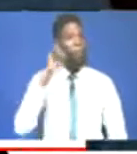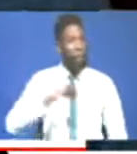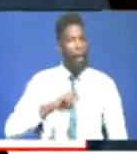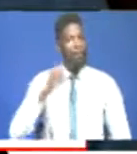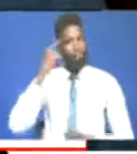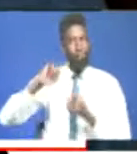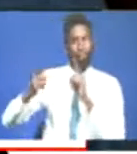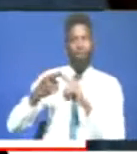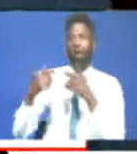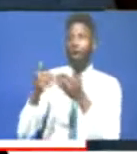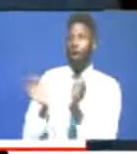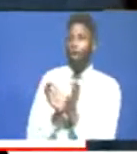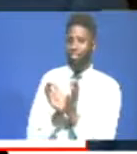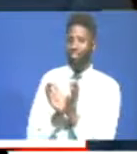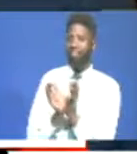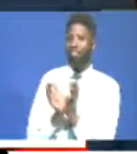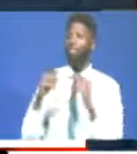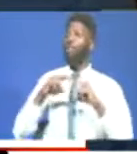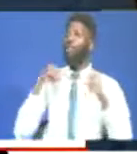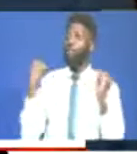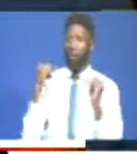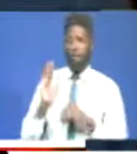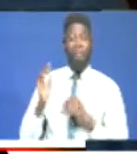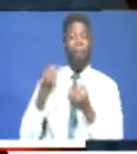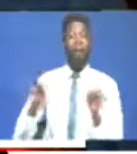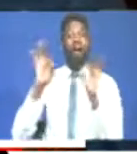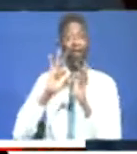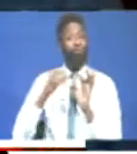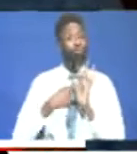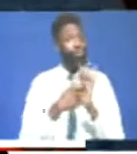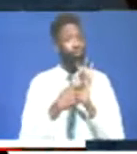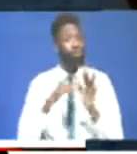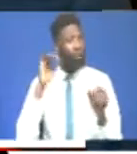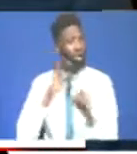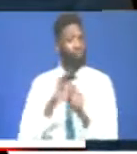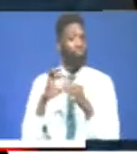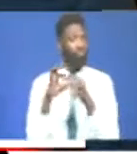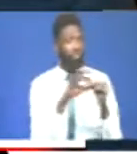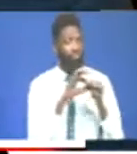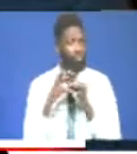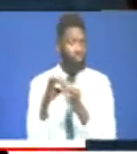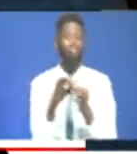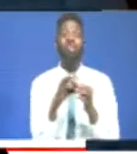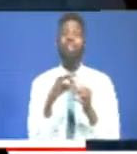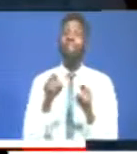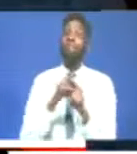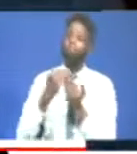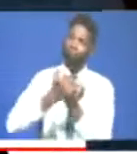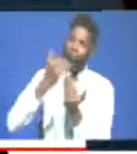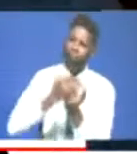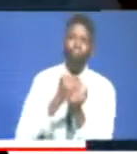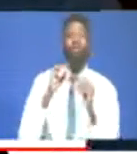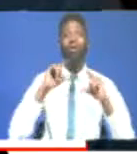play such a relevant role and that show a lot of solidarity and open-mindedness in hosting